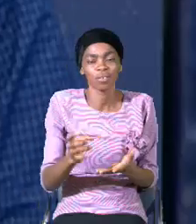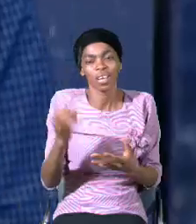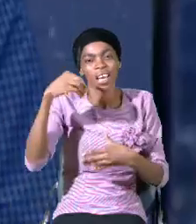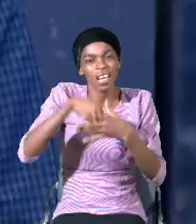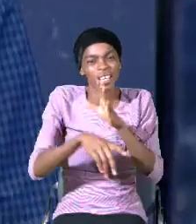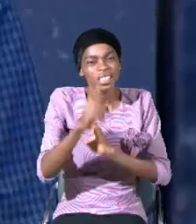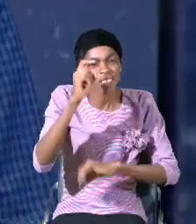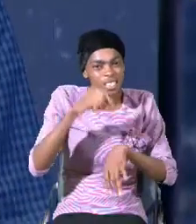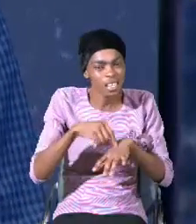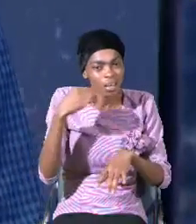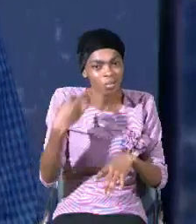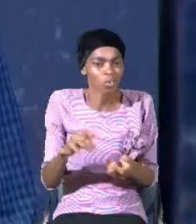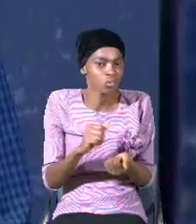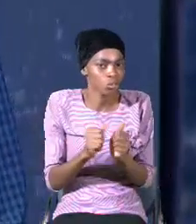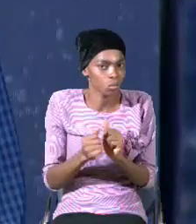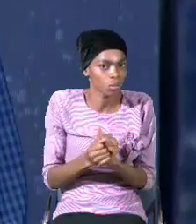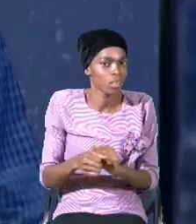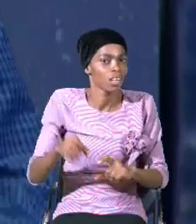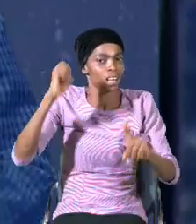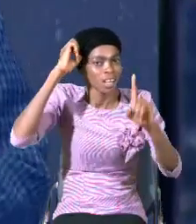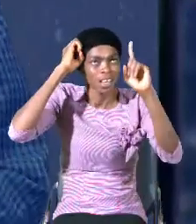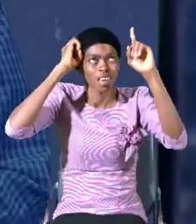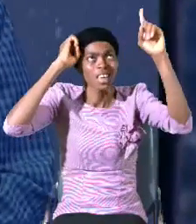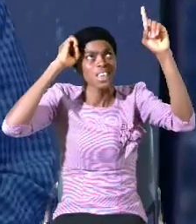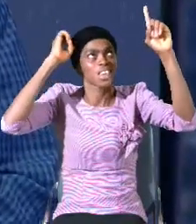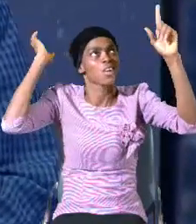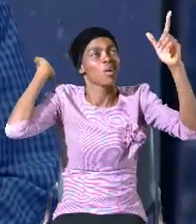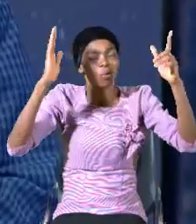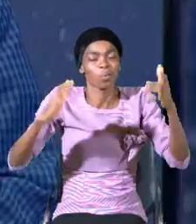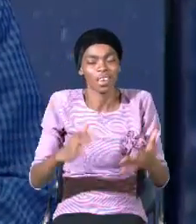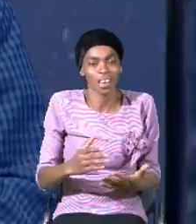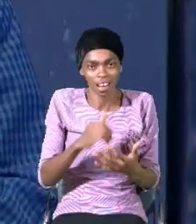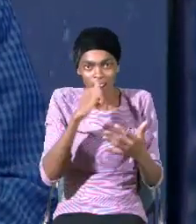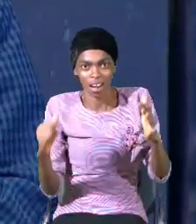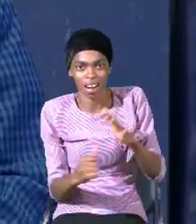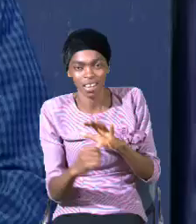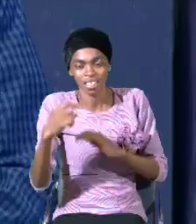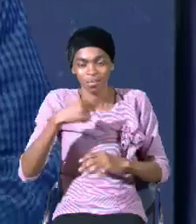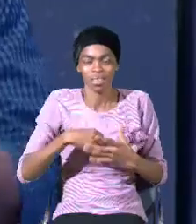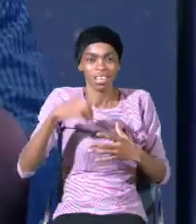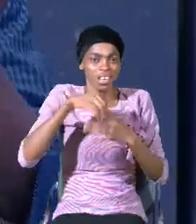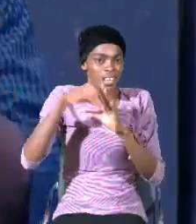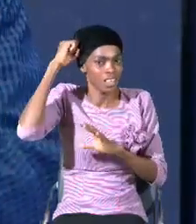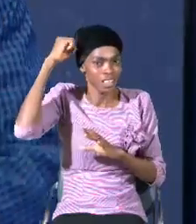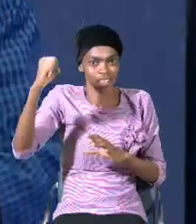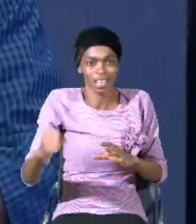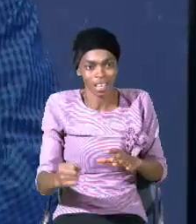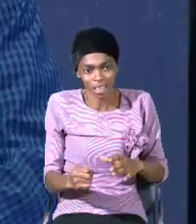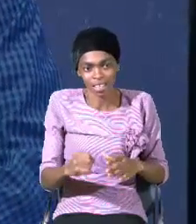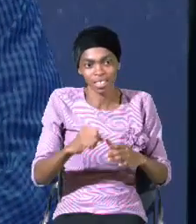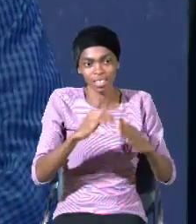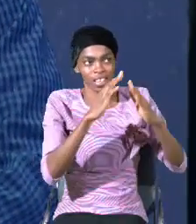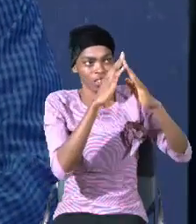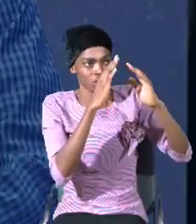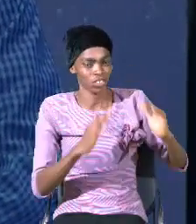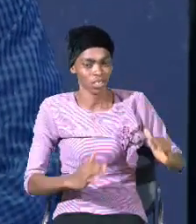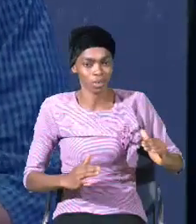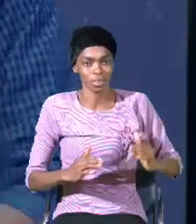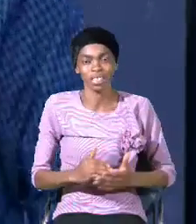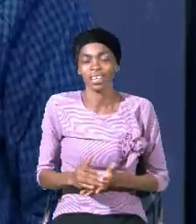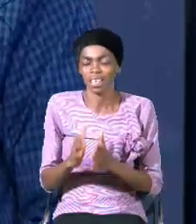trouble, it will hide me in his pavilion. It will hide you in his